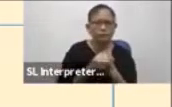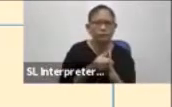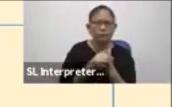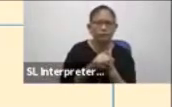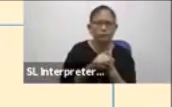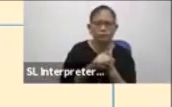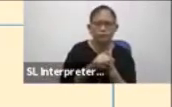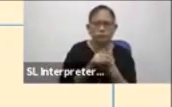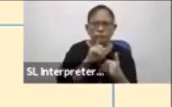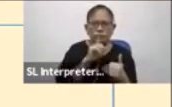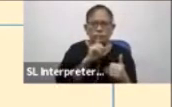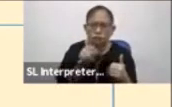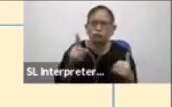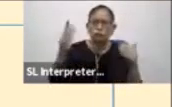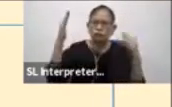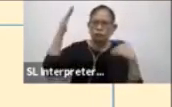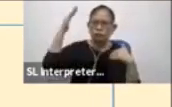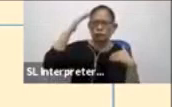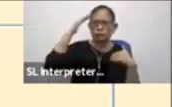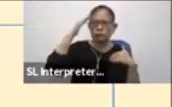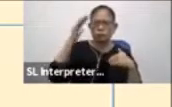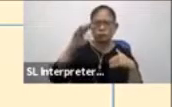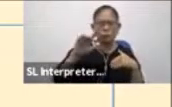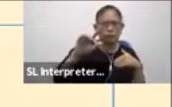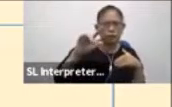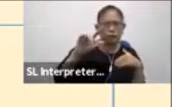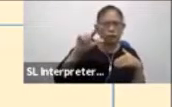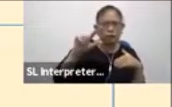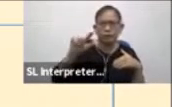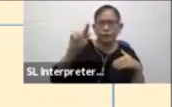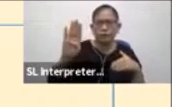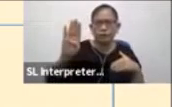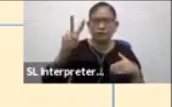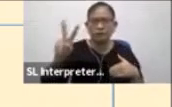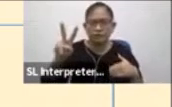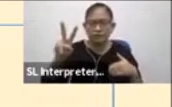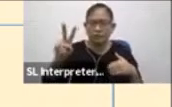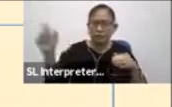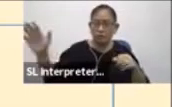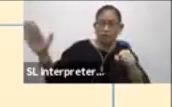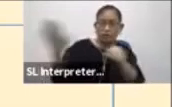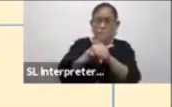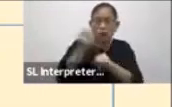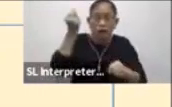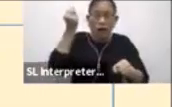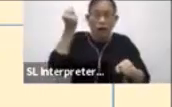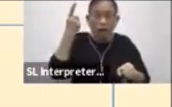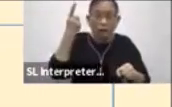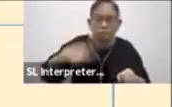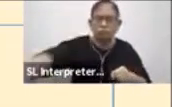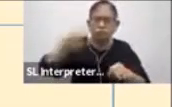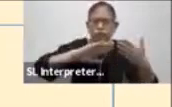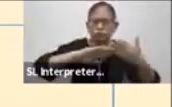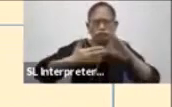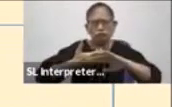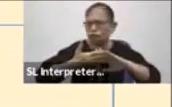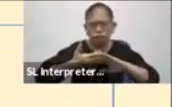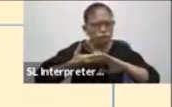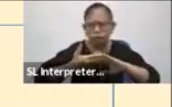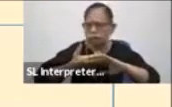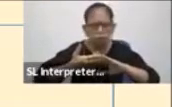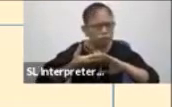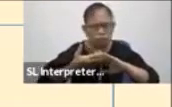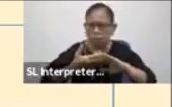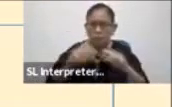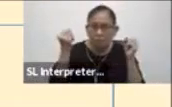We were fully aware that GBV is not well apprehended or well understood by many communities in Indonesia, by many of